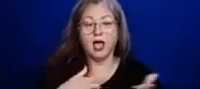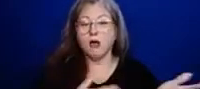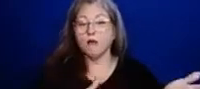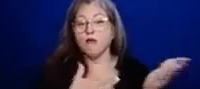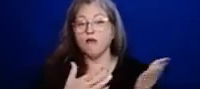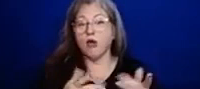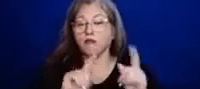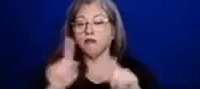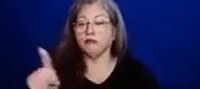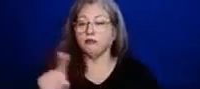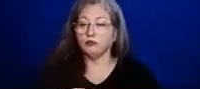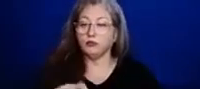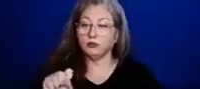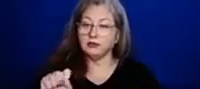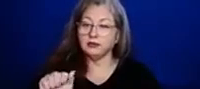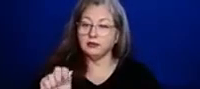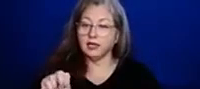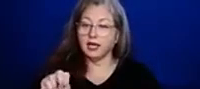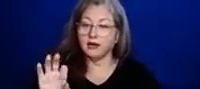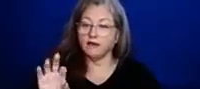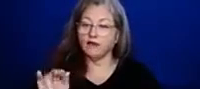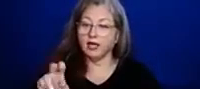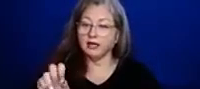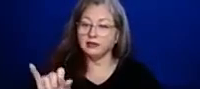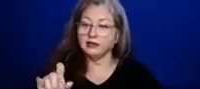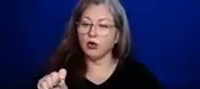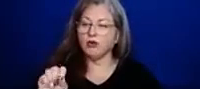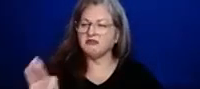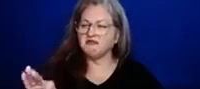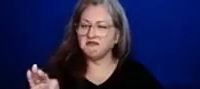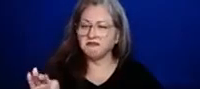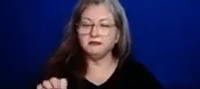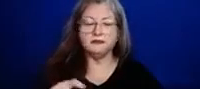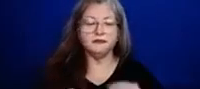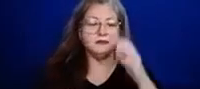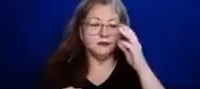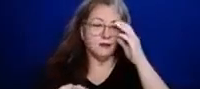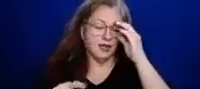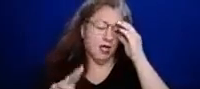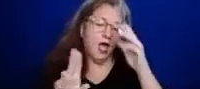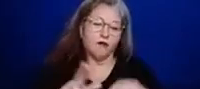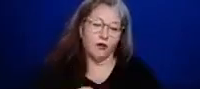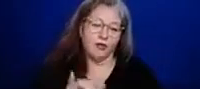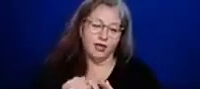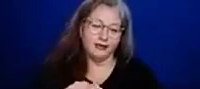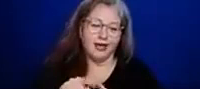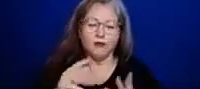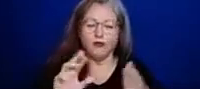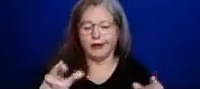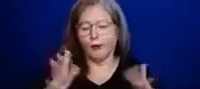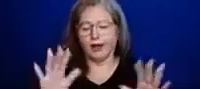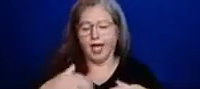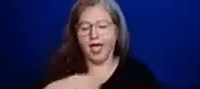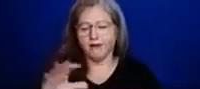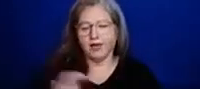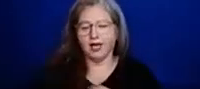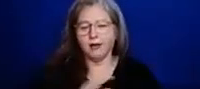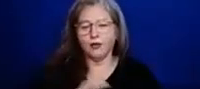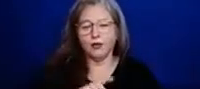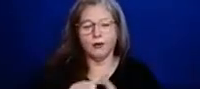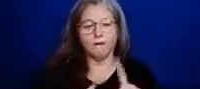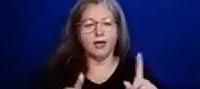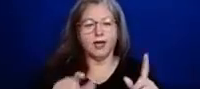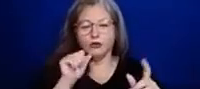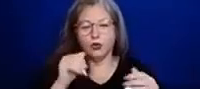in San Francisco. And on that time, well, yes, of course, there were computers, but there was not